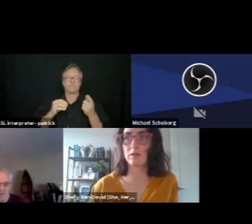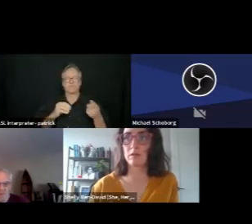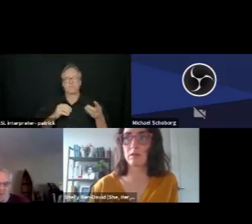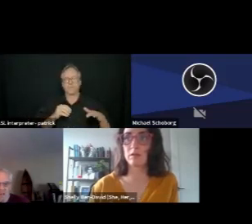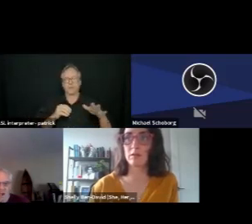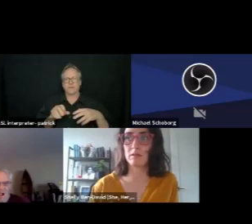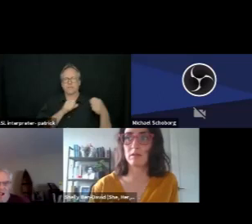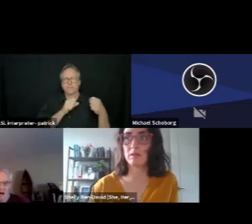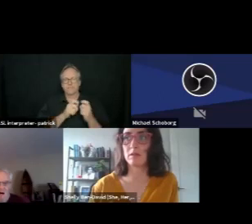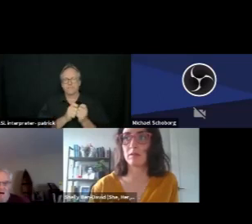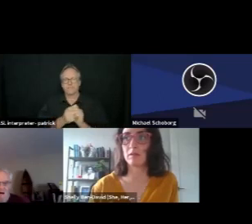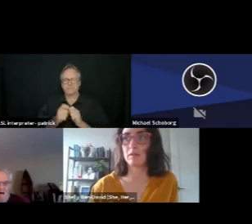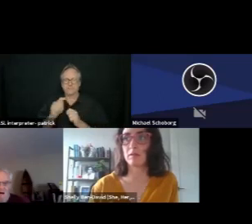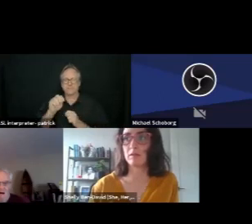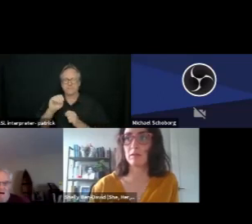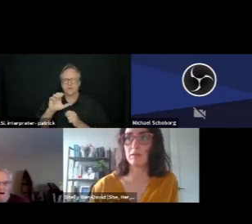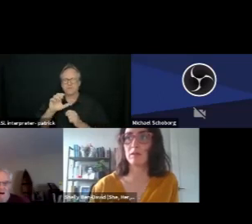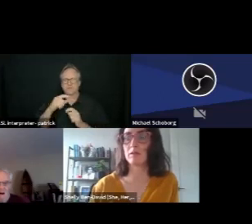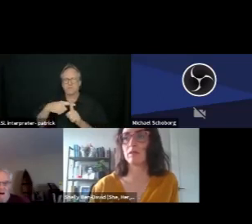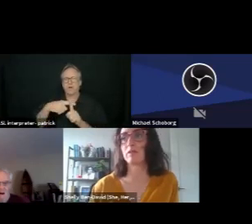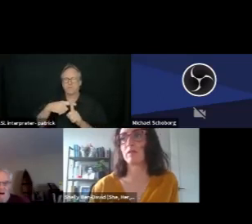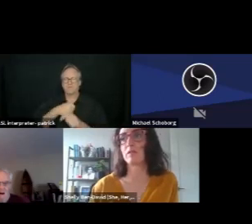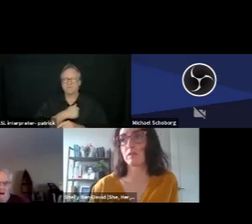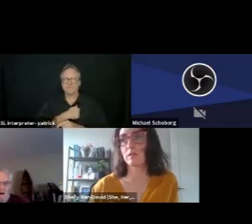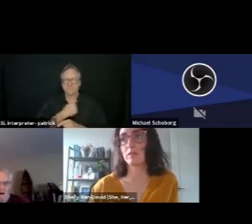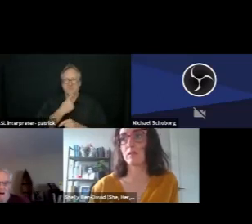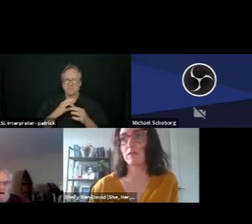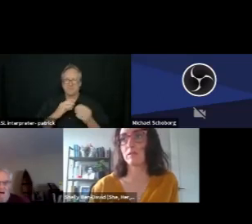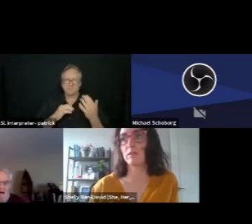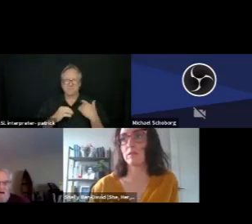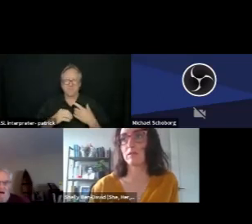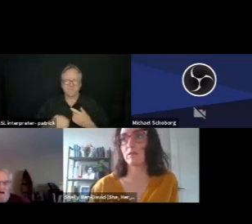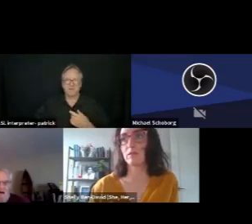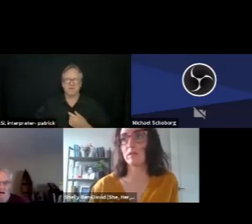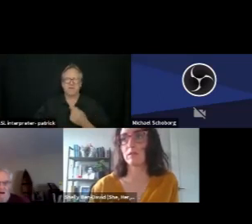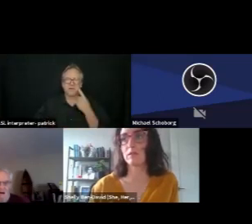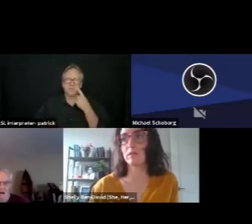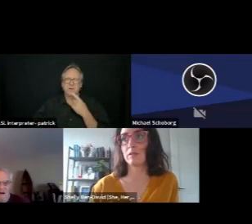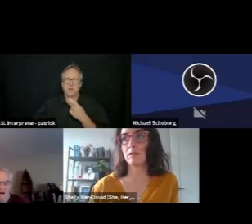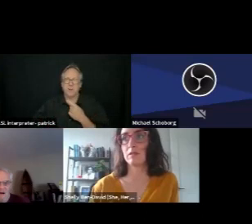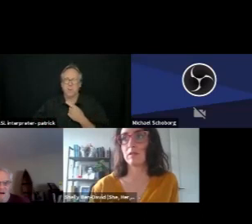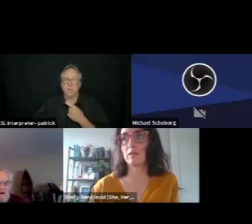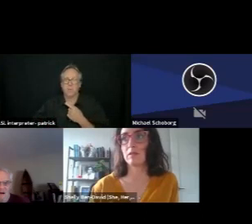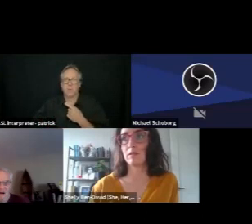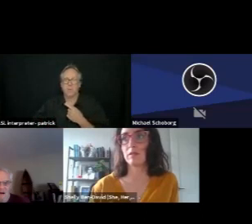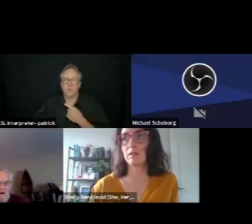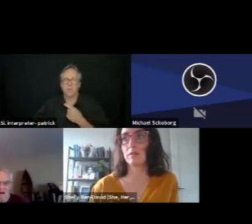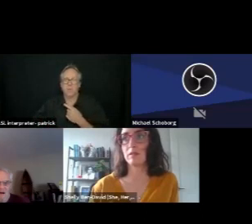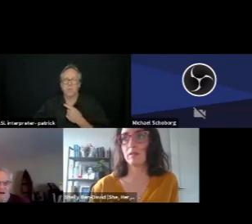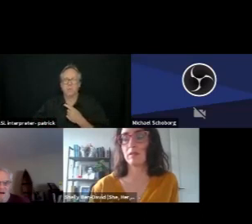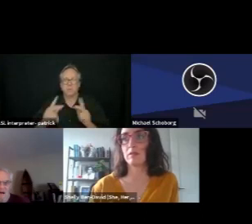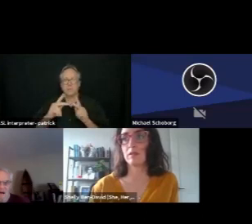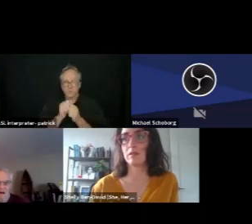this toxic positivity that I mentioned earlier. And what I've noticed also is that a lot of people with